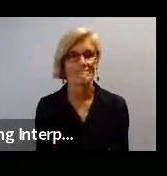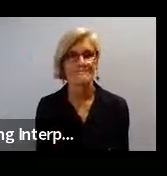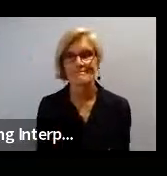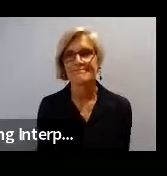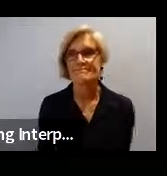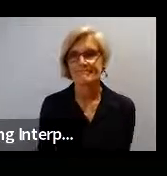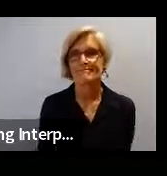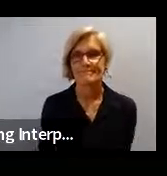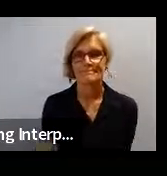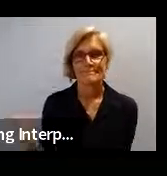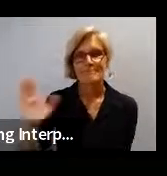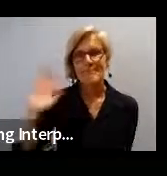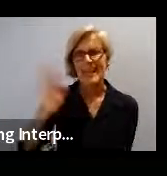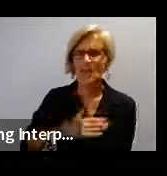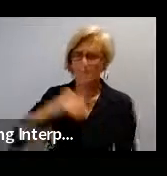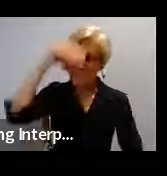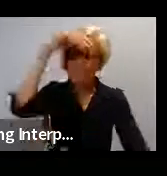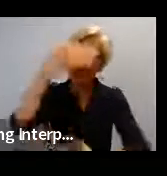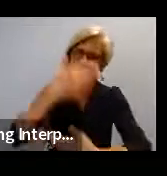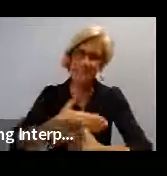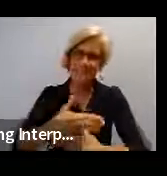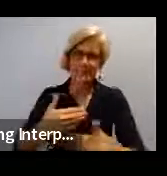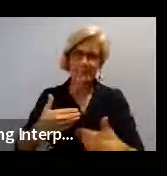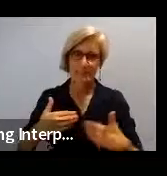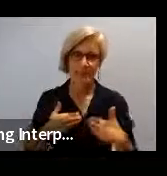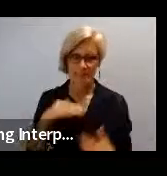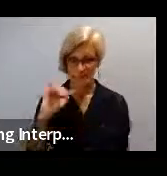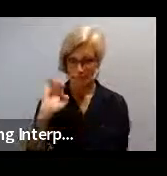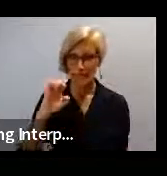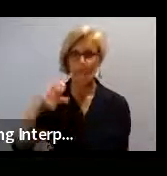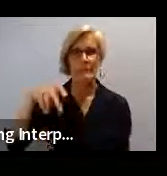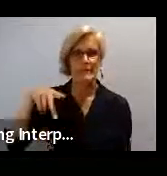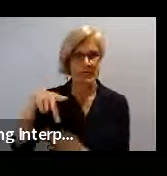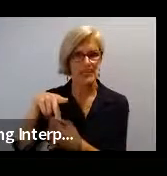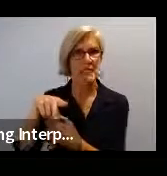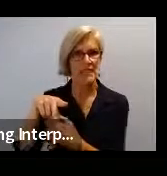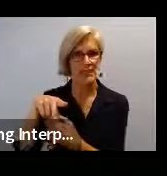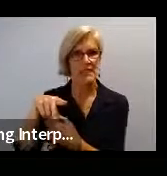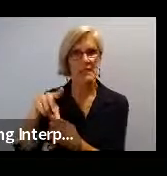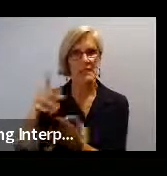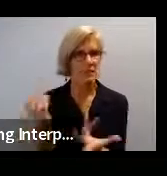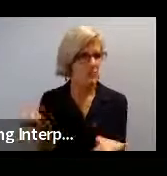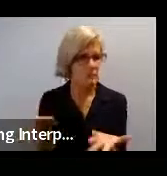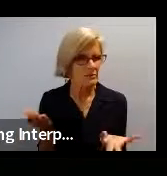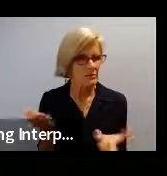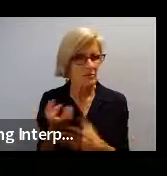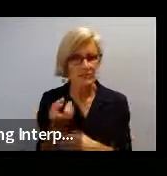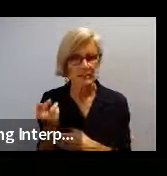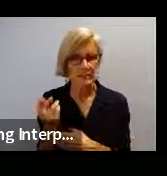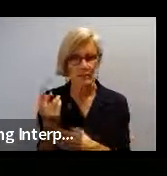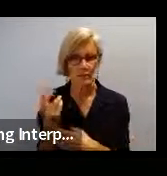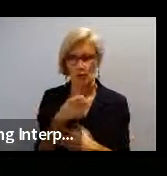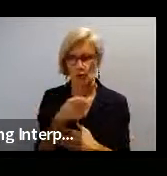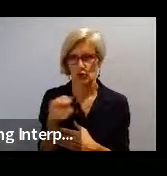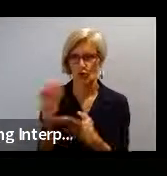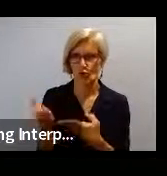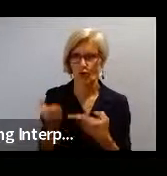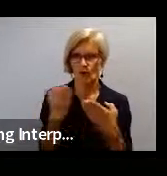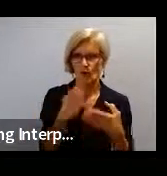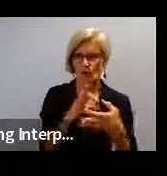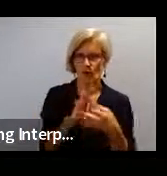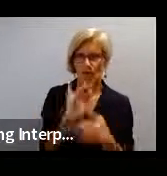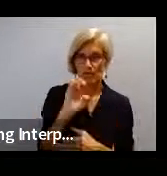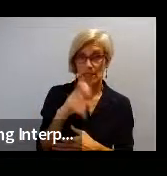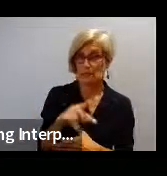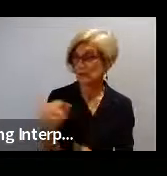Hi, my son has an IEP, and what are the resources that you guys offer? Is it the